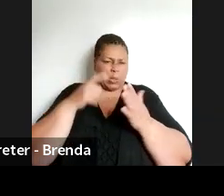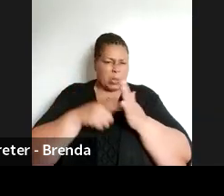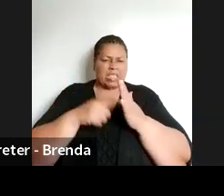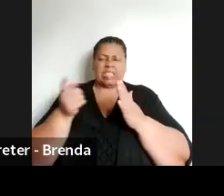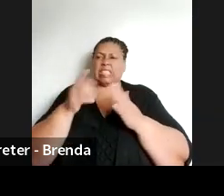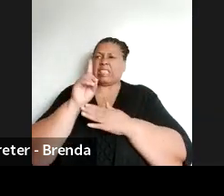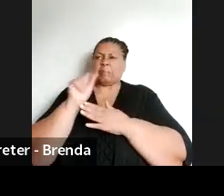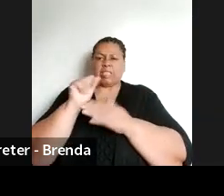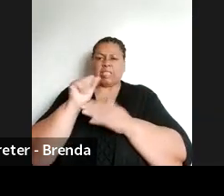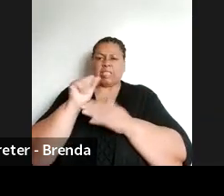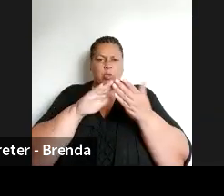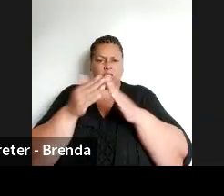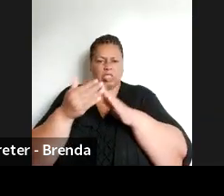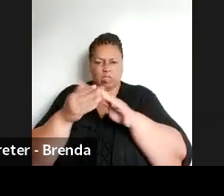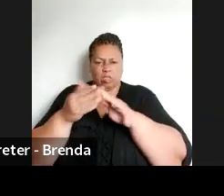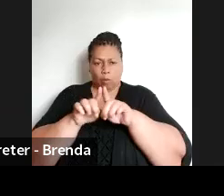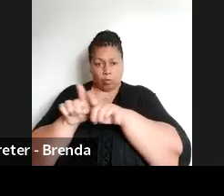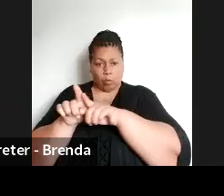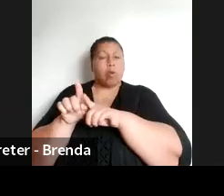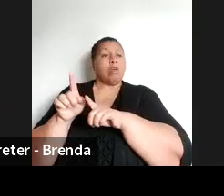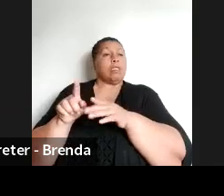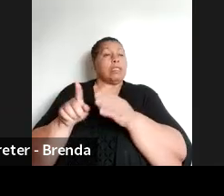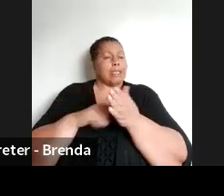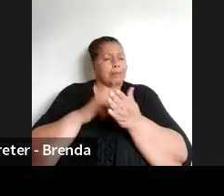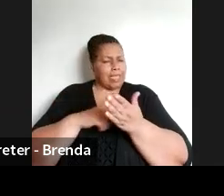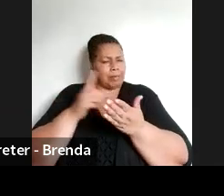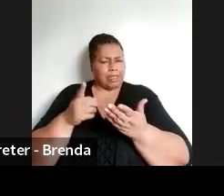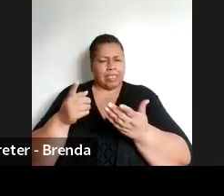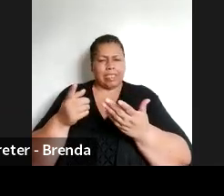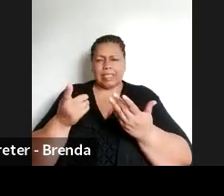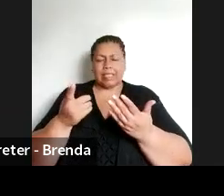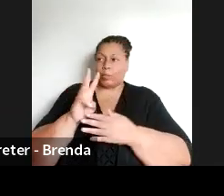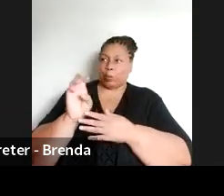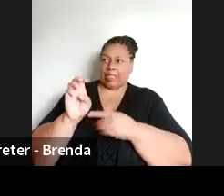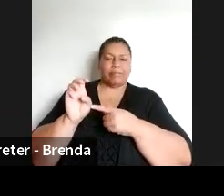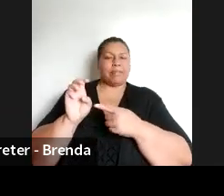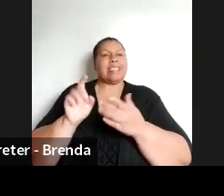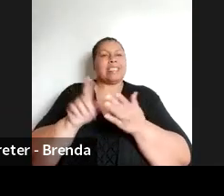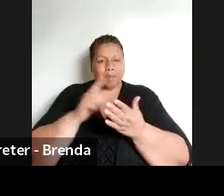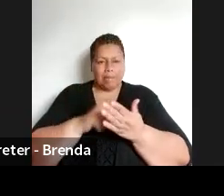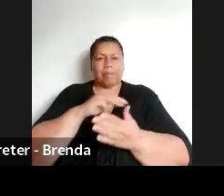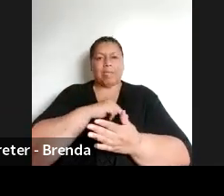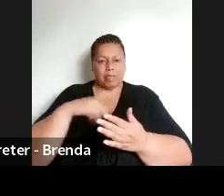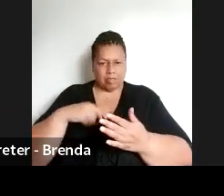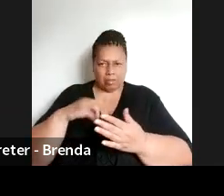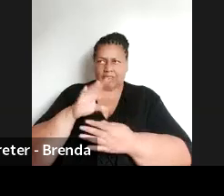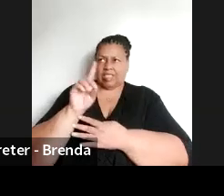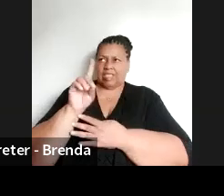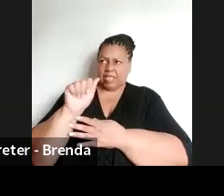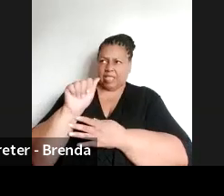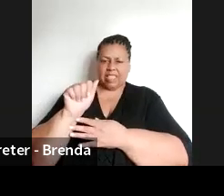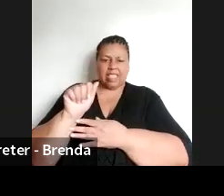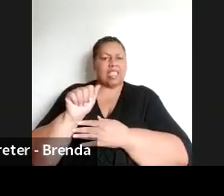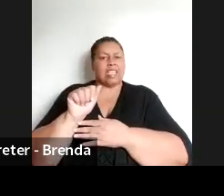community too. Sometimes I can't even say we, sometimes members of the disability community want to separate